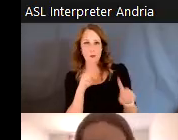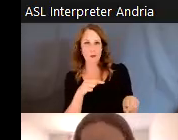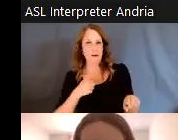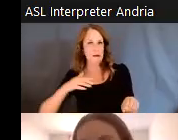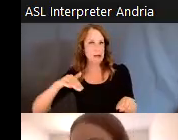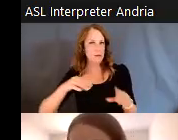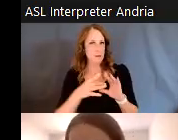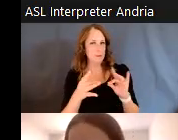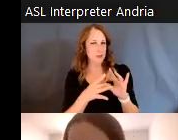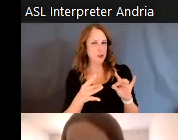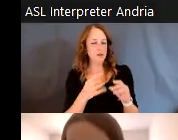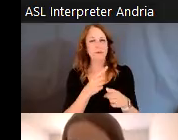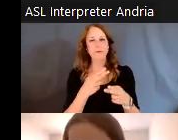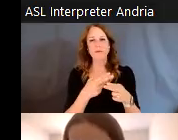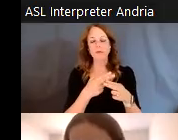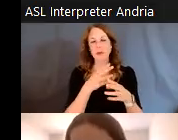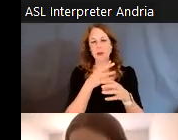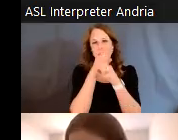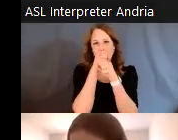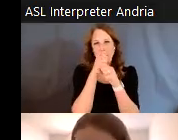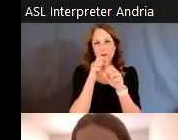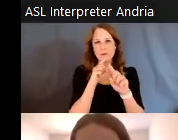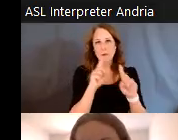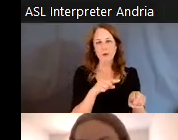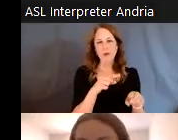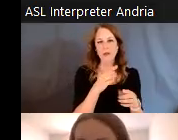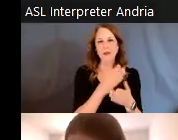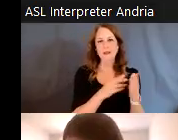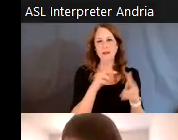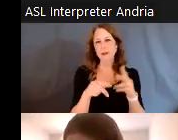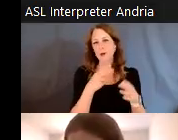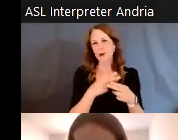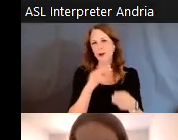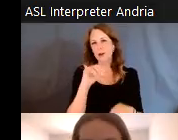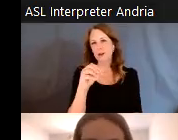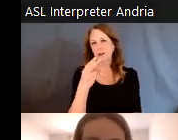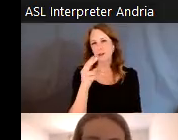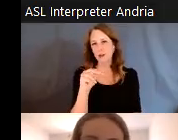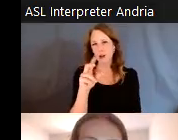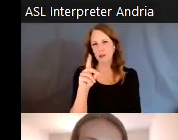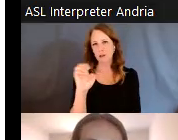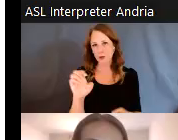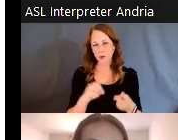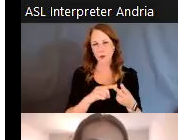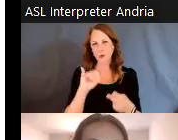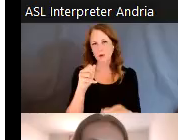anonymous reporting, or some folks refer to it as Jane Doe or John Doe reporting.